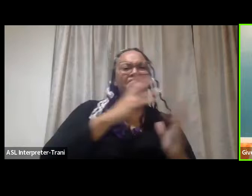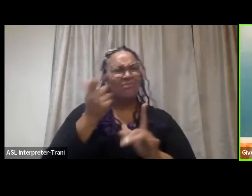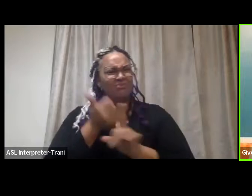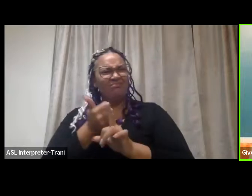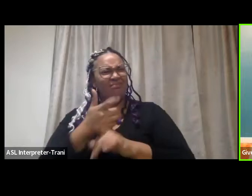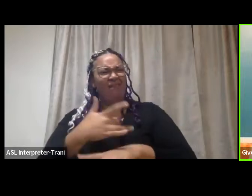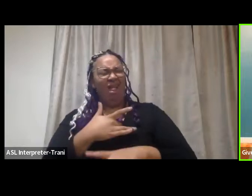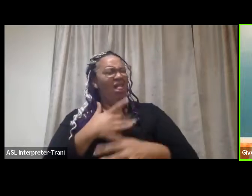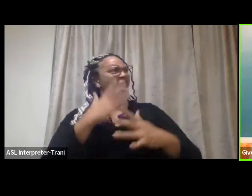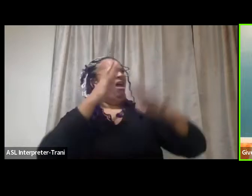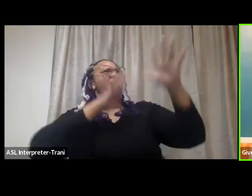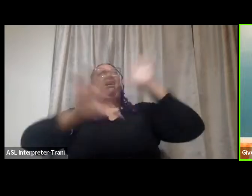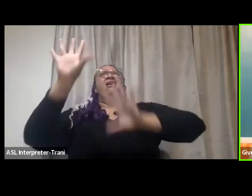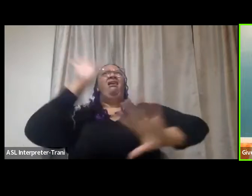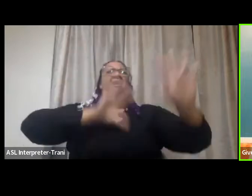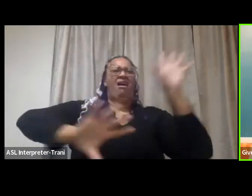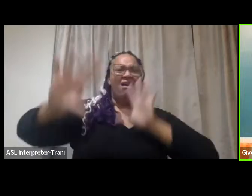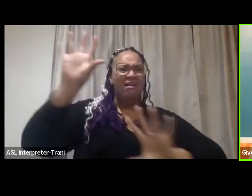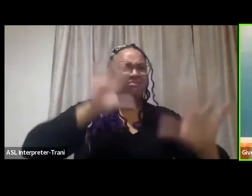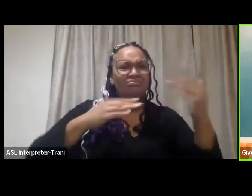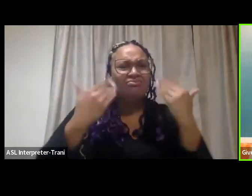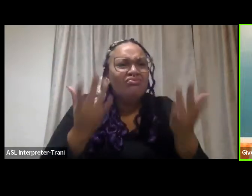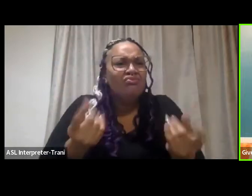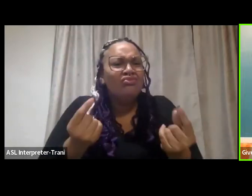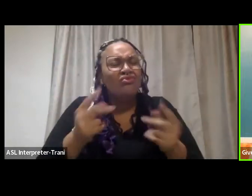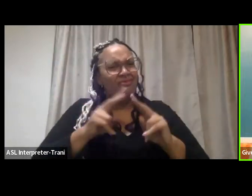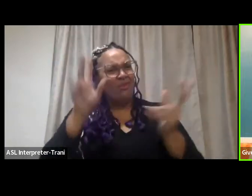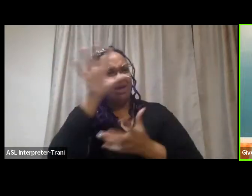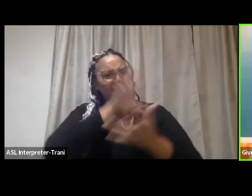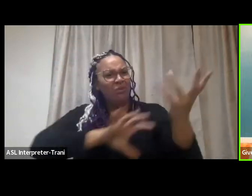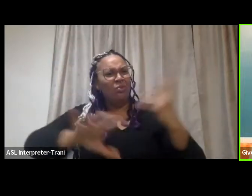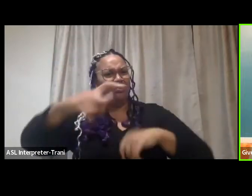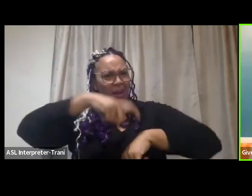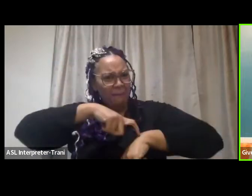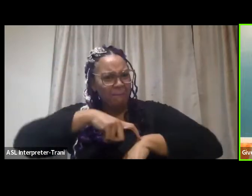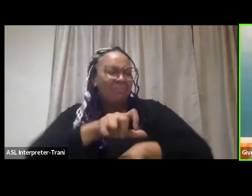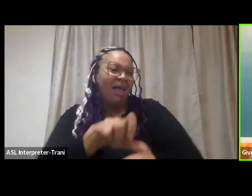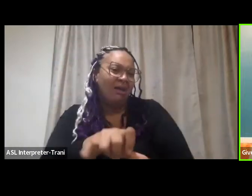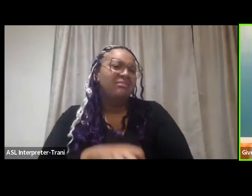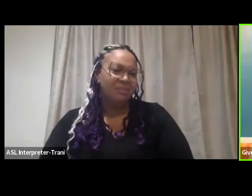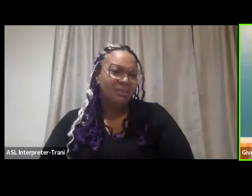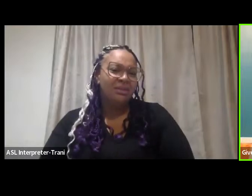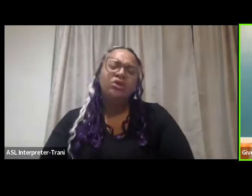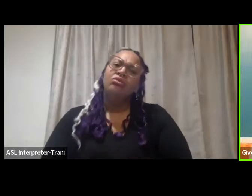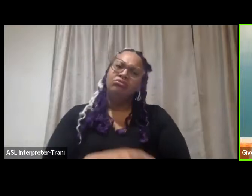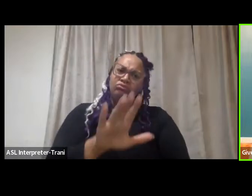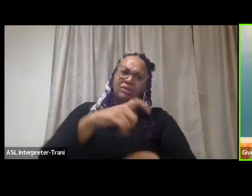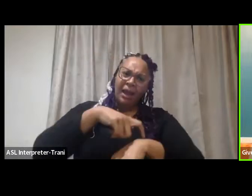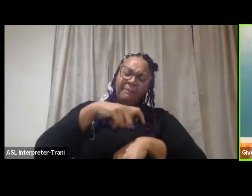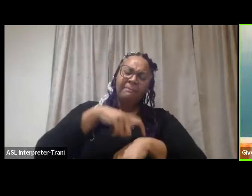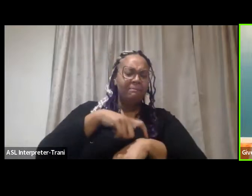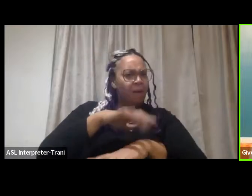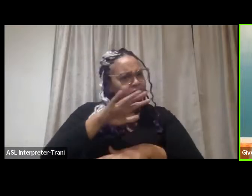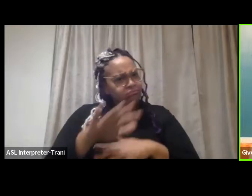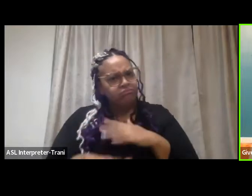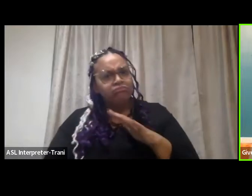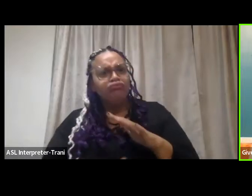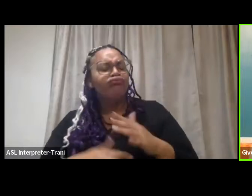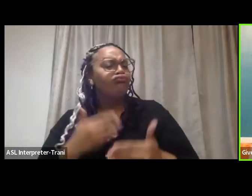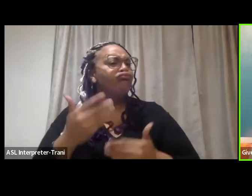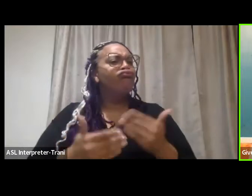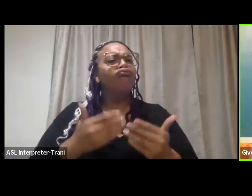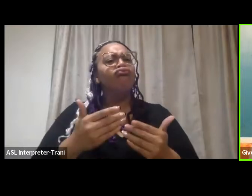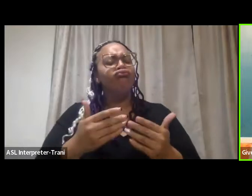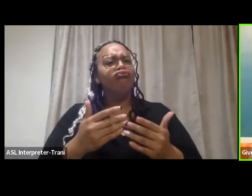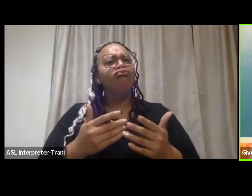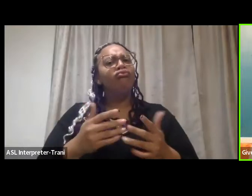perpetuating a sense of disorientation and confusion. Okay. So take your time, step on back,